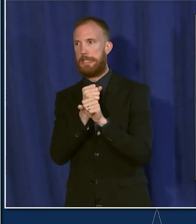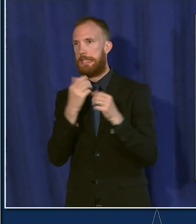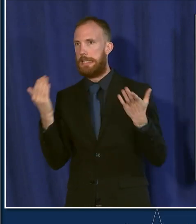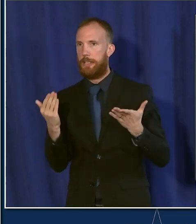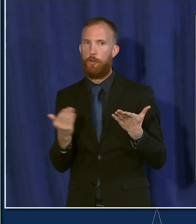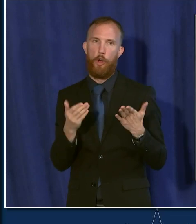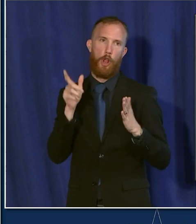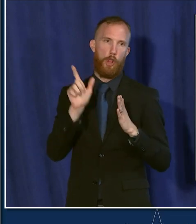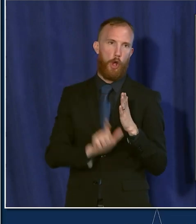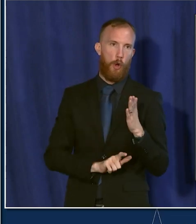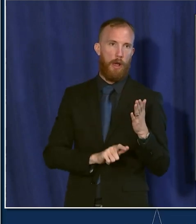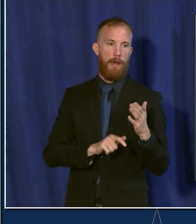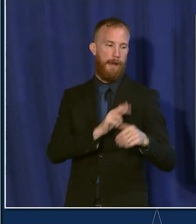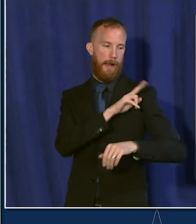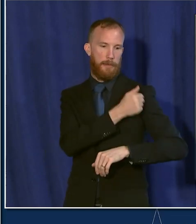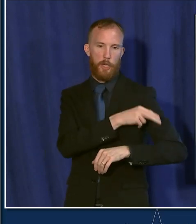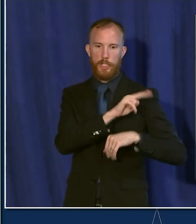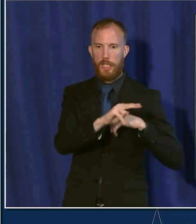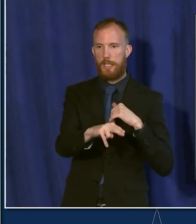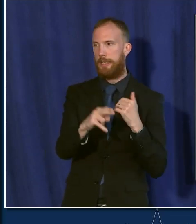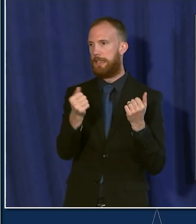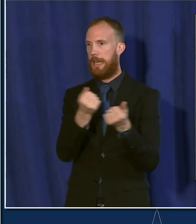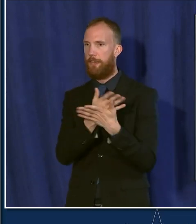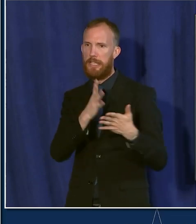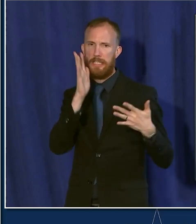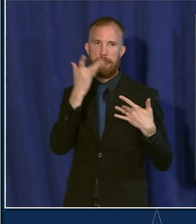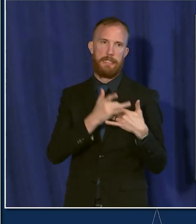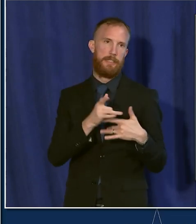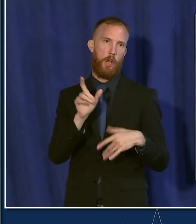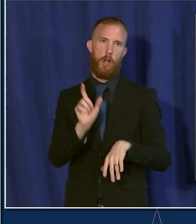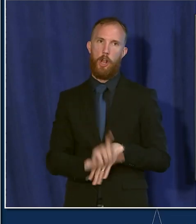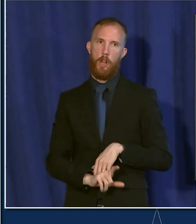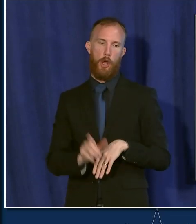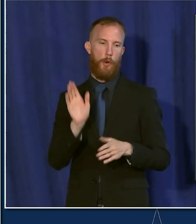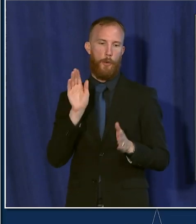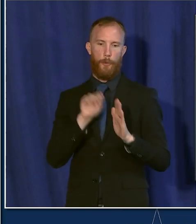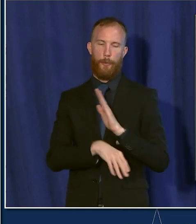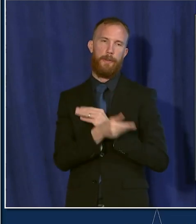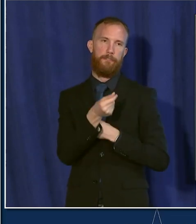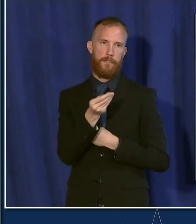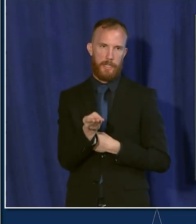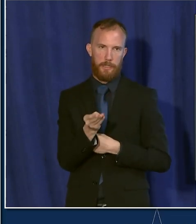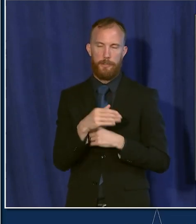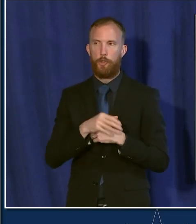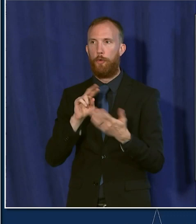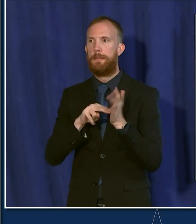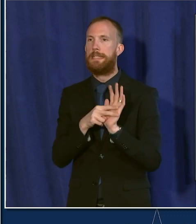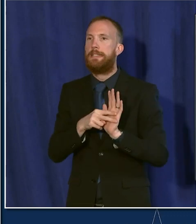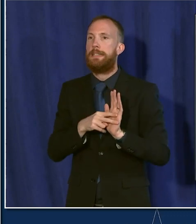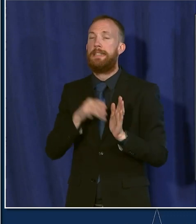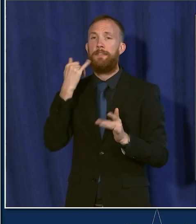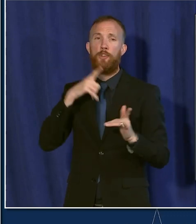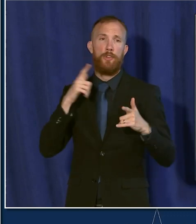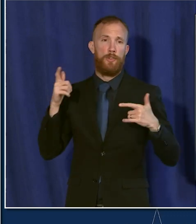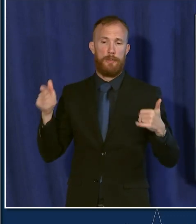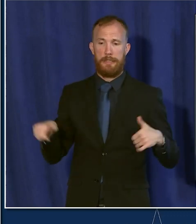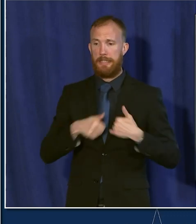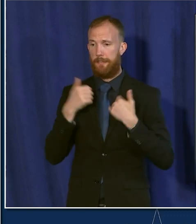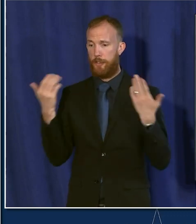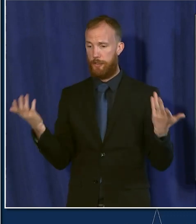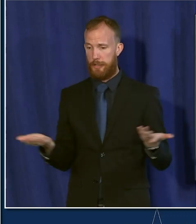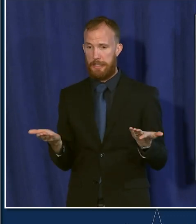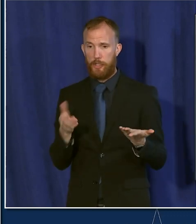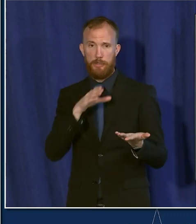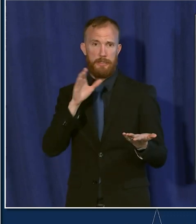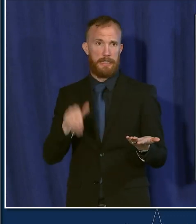rates, our death rate, they're very low at this point, the risk to an individual Chicagoan actually remains